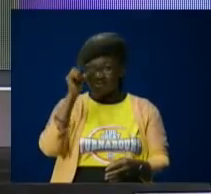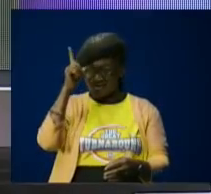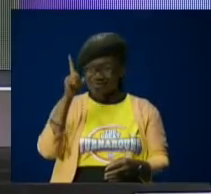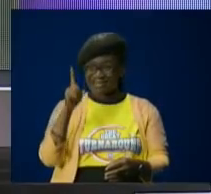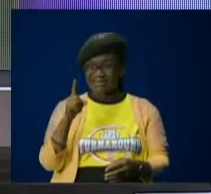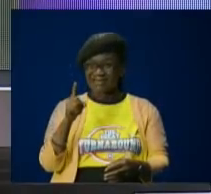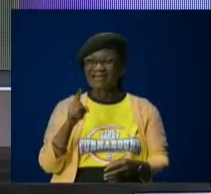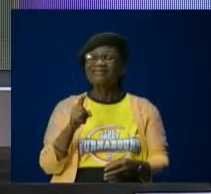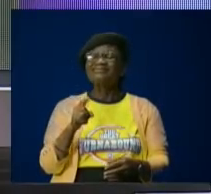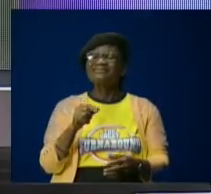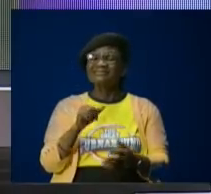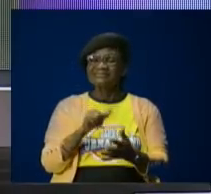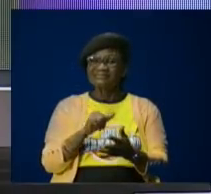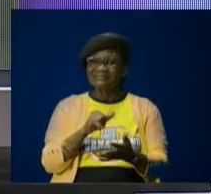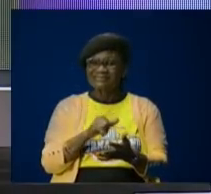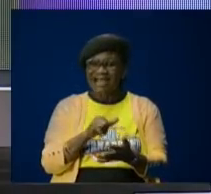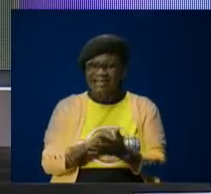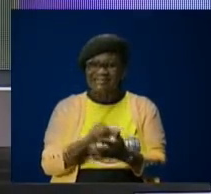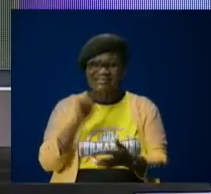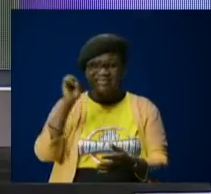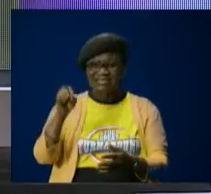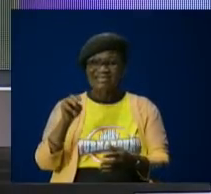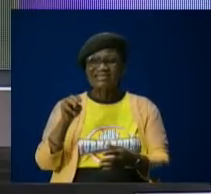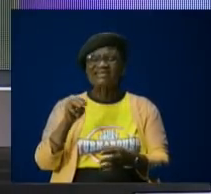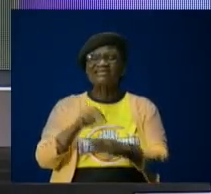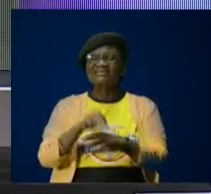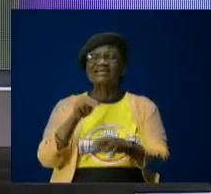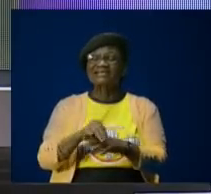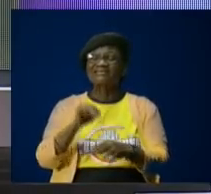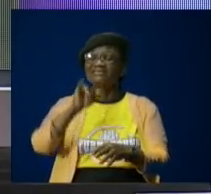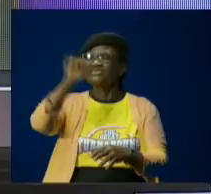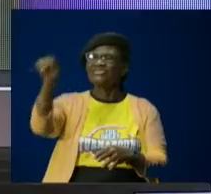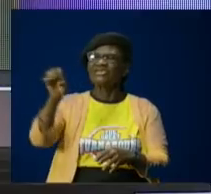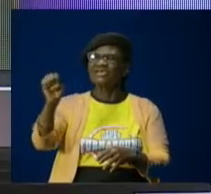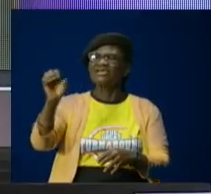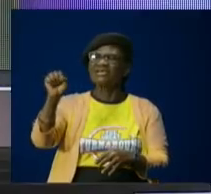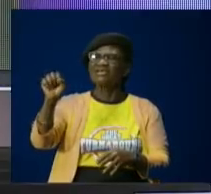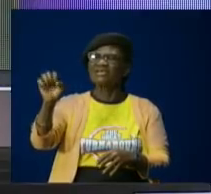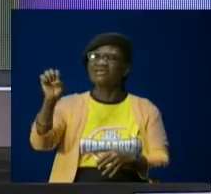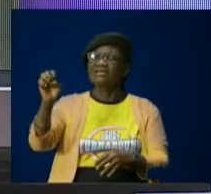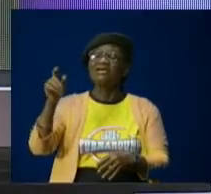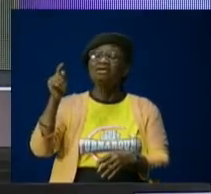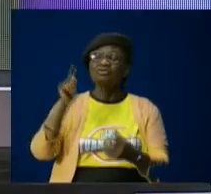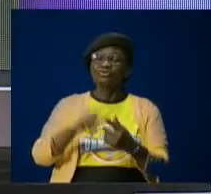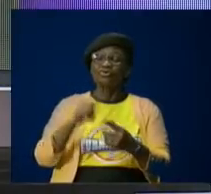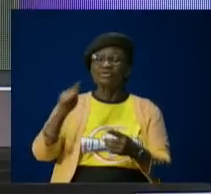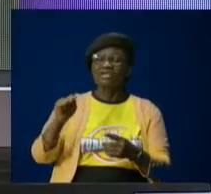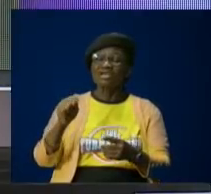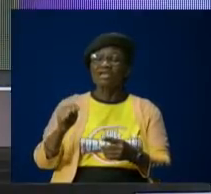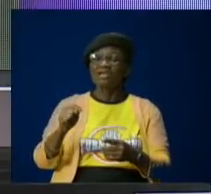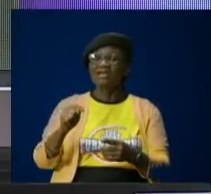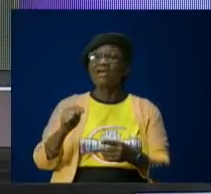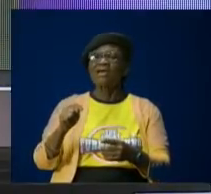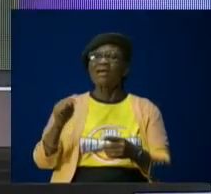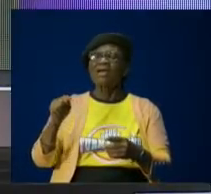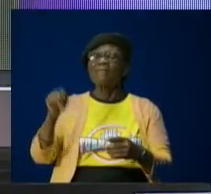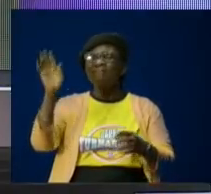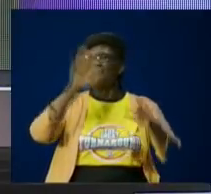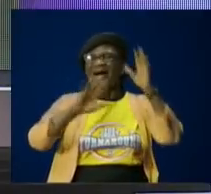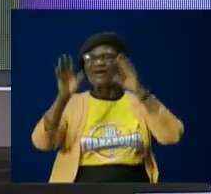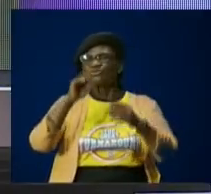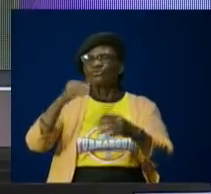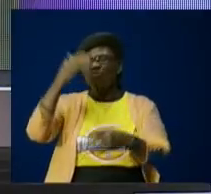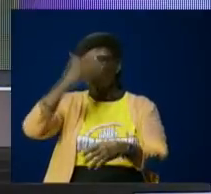to the battlefront. David wasn't in the army. He was in the bush looking after sheep.